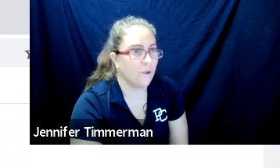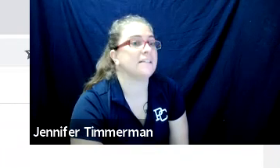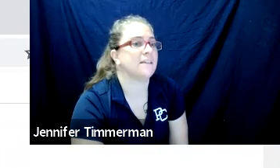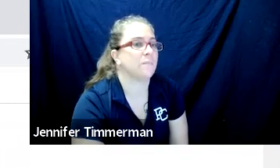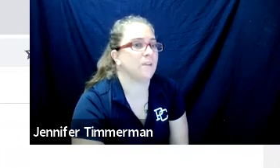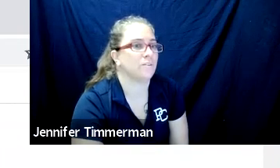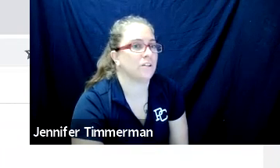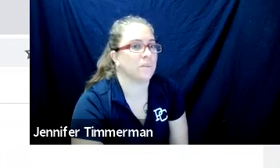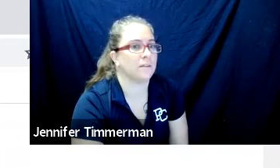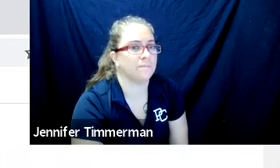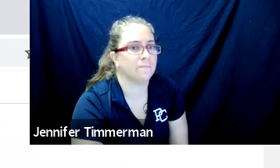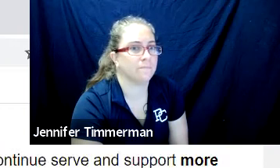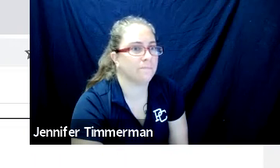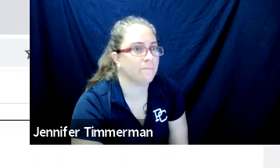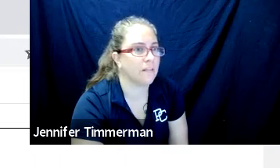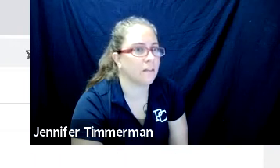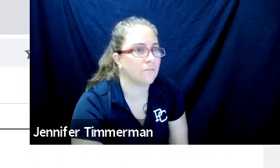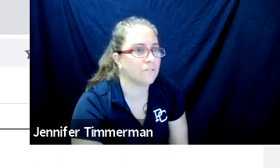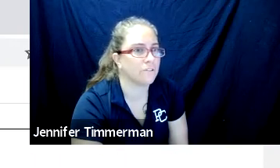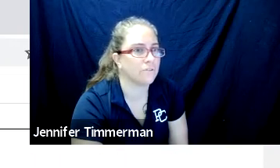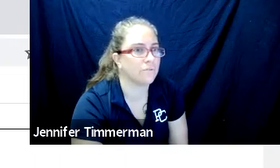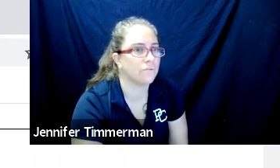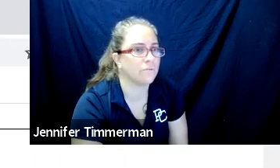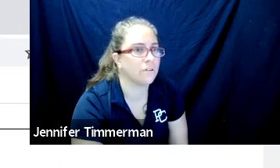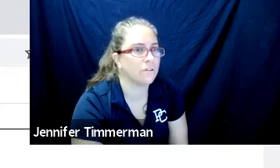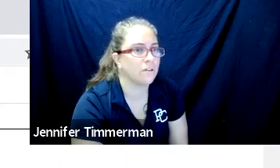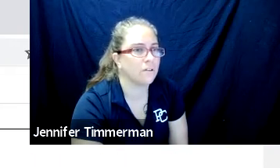stuff. Oh, he does have a donation button. But Oh, wow.